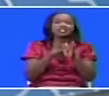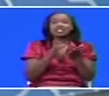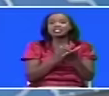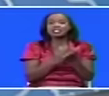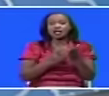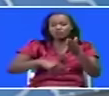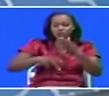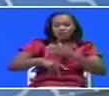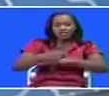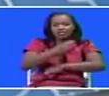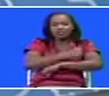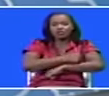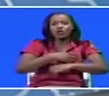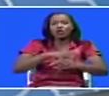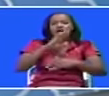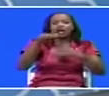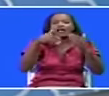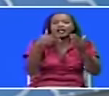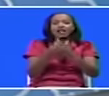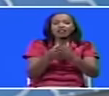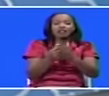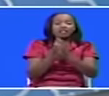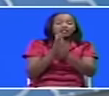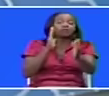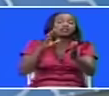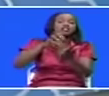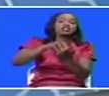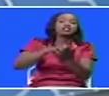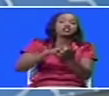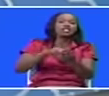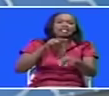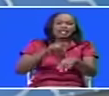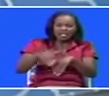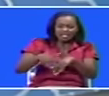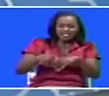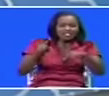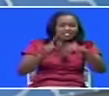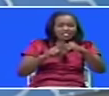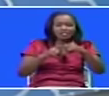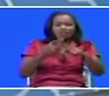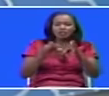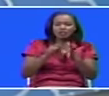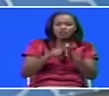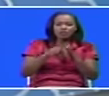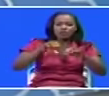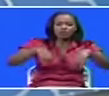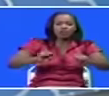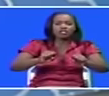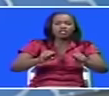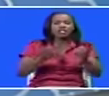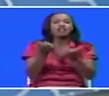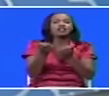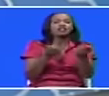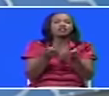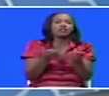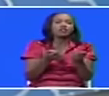students, arrived at the bus terminal as early as 6 a.m. but faced a hectic time booking vehicles. Transport companies took the opportunity to